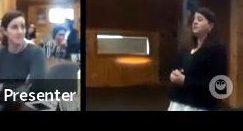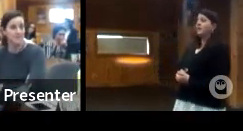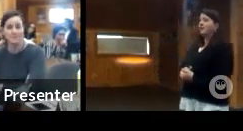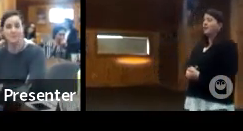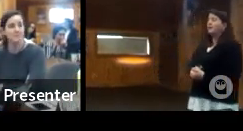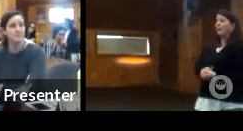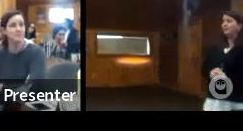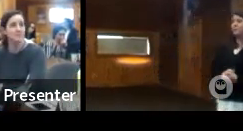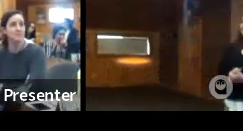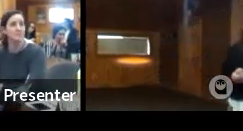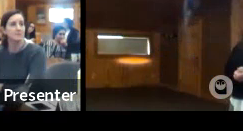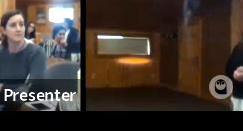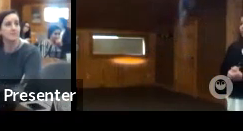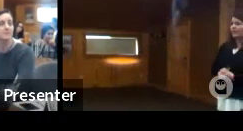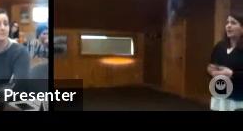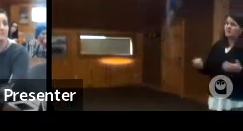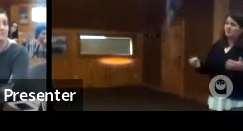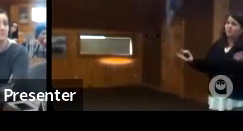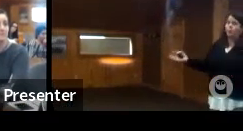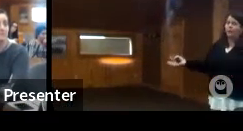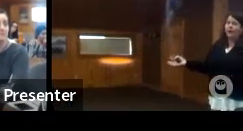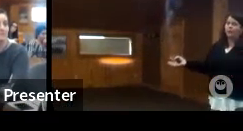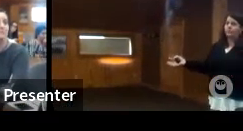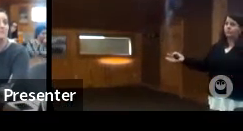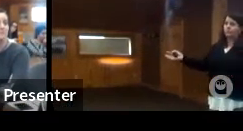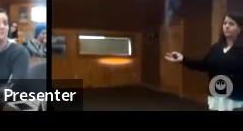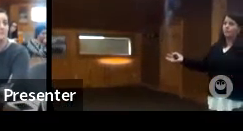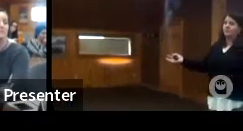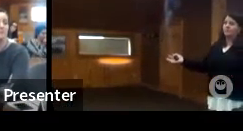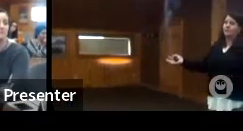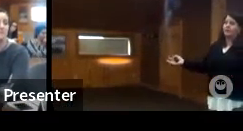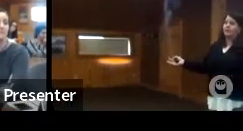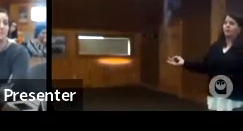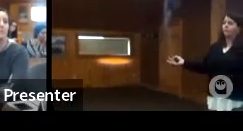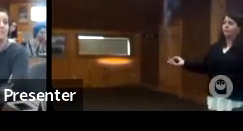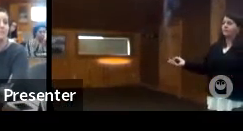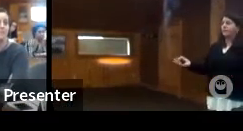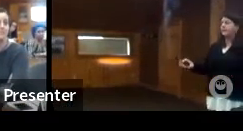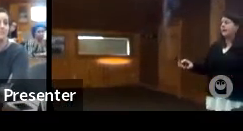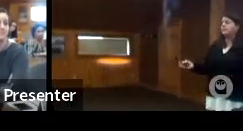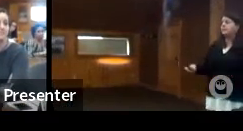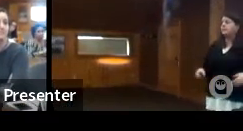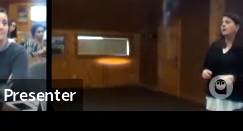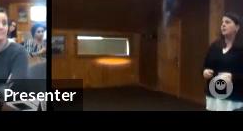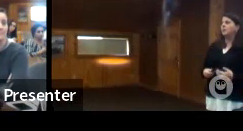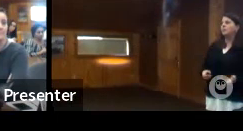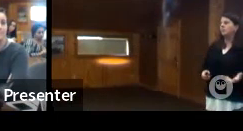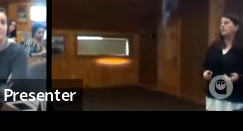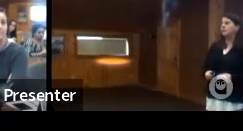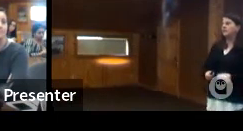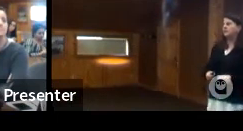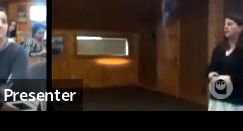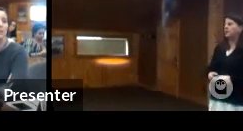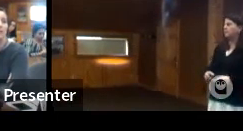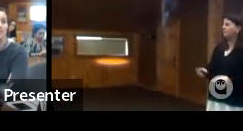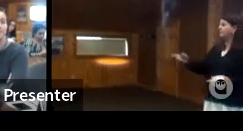I would just say, I'm not getting paid for my testimony. I'm here during work hours, and so I'm being paid like I would if I was at my desk, but I'm not being